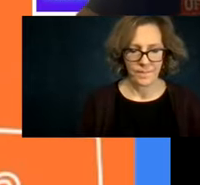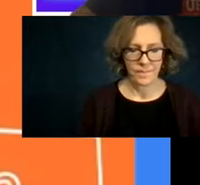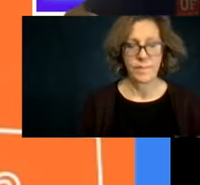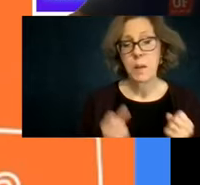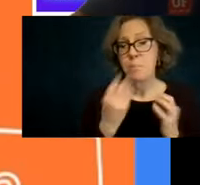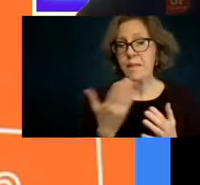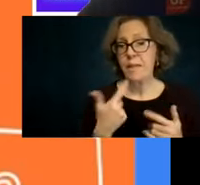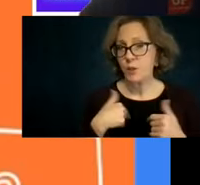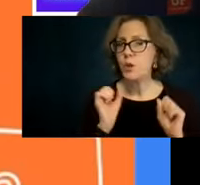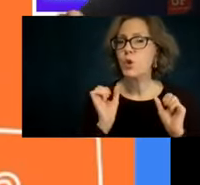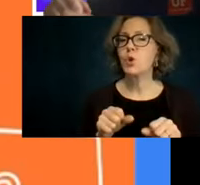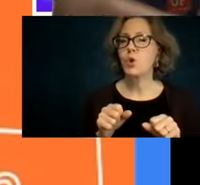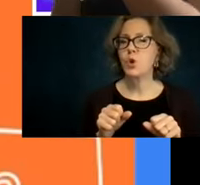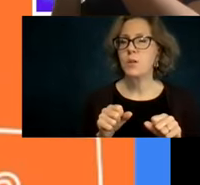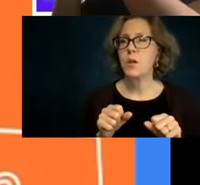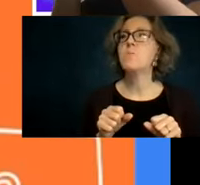action on in the future.